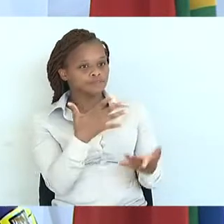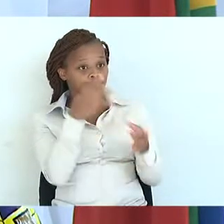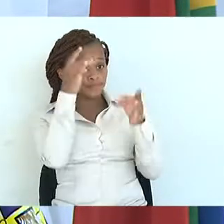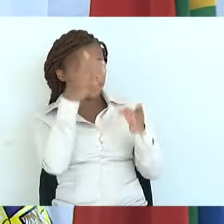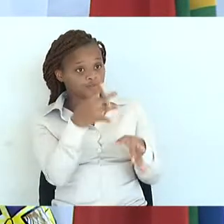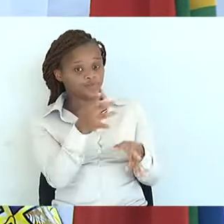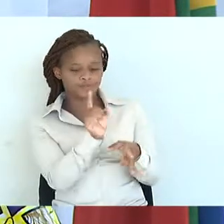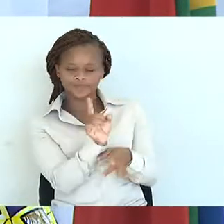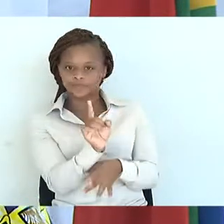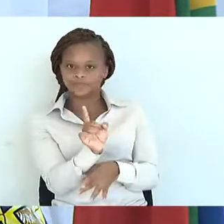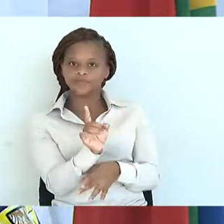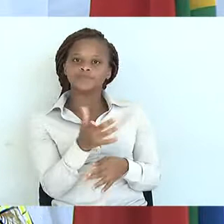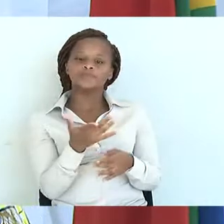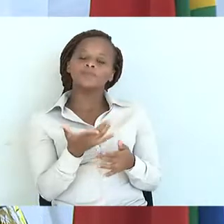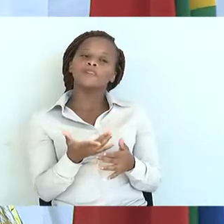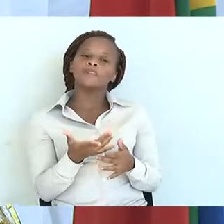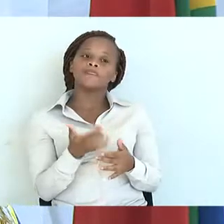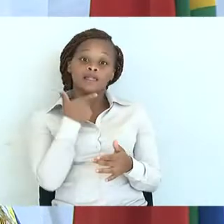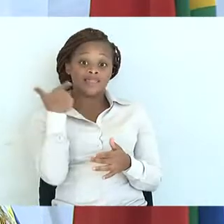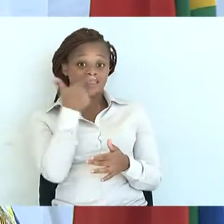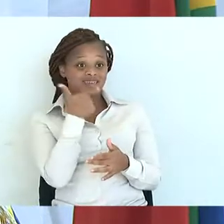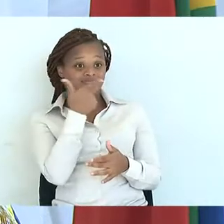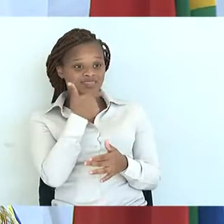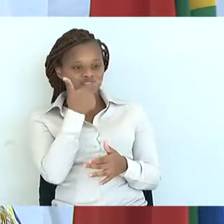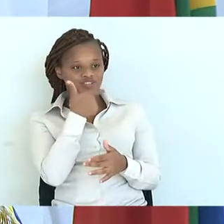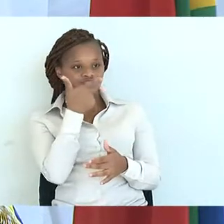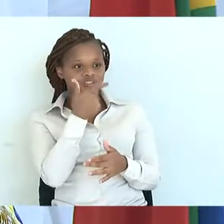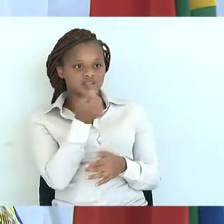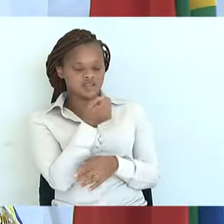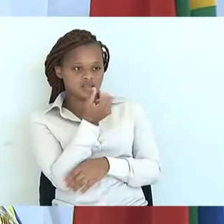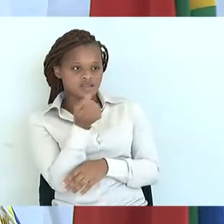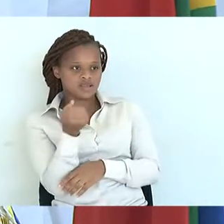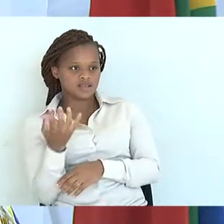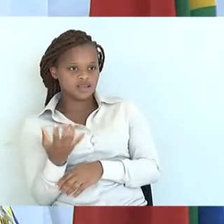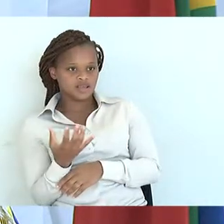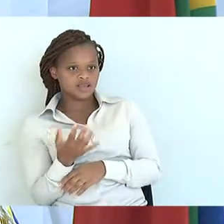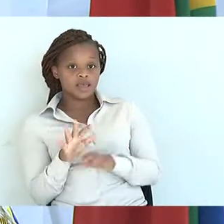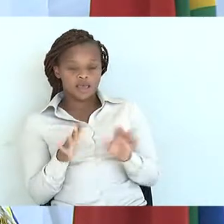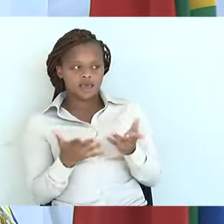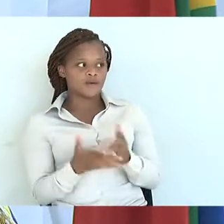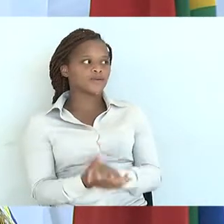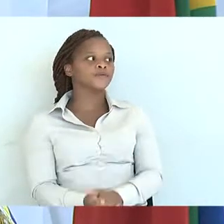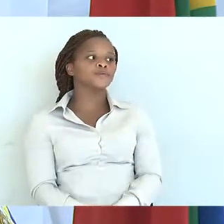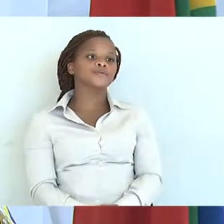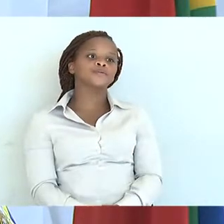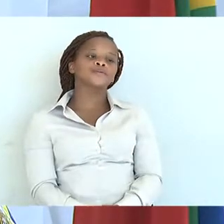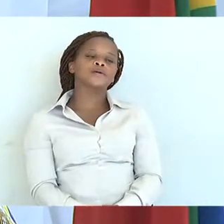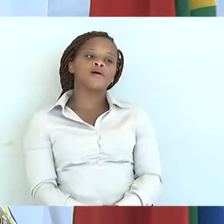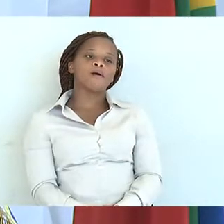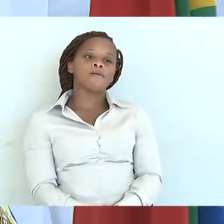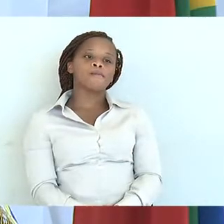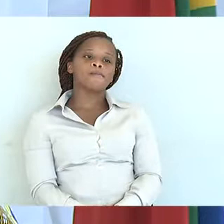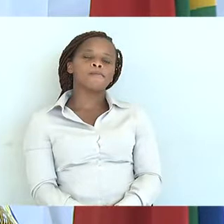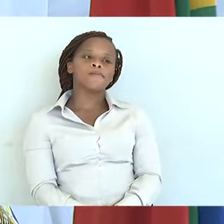indicate that a lunch will be served as follows.